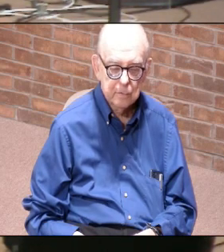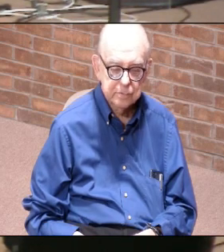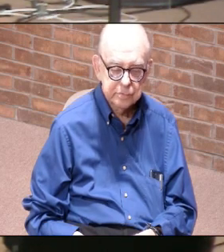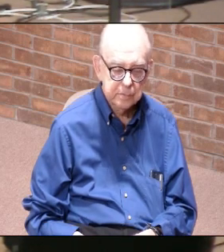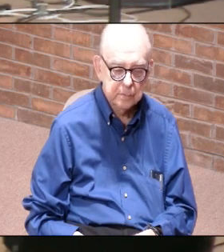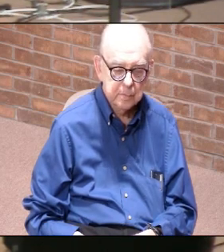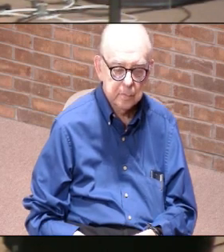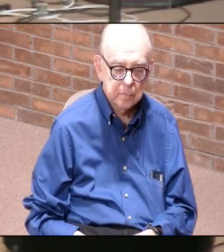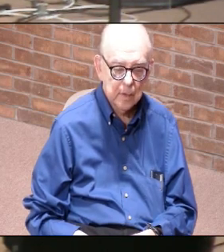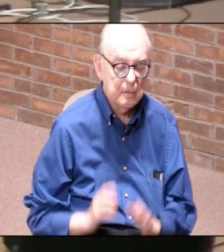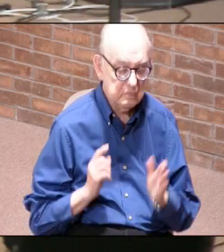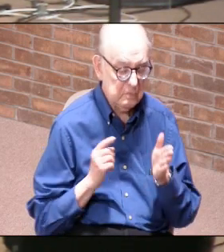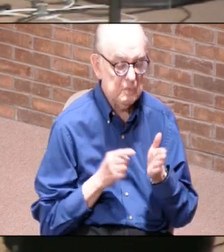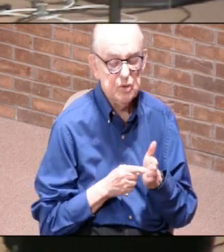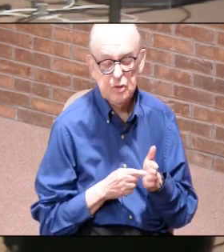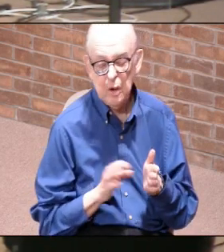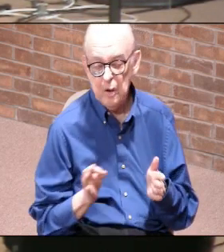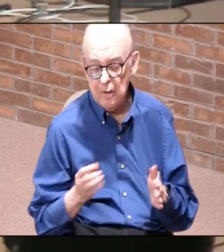a show off,